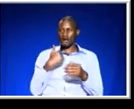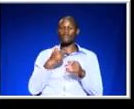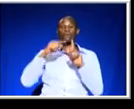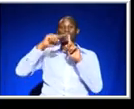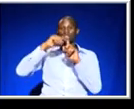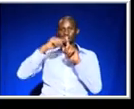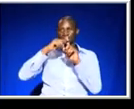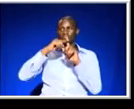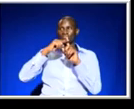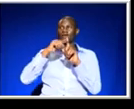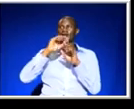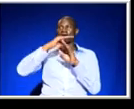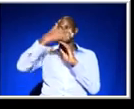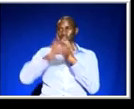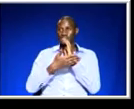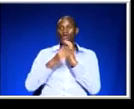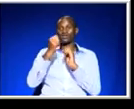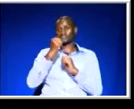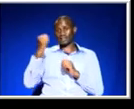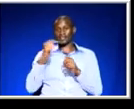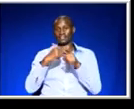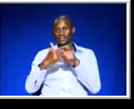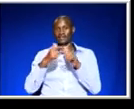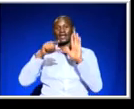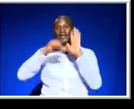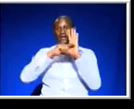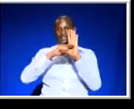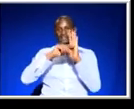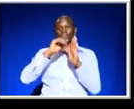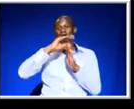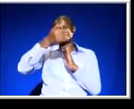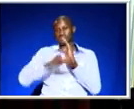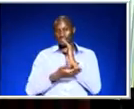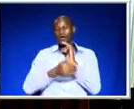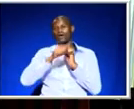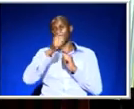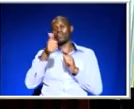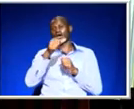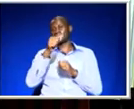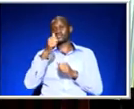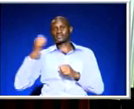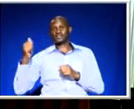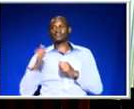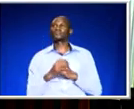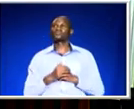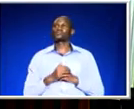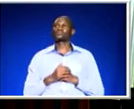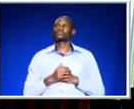positive curvature on one side and a negative curvature on the other.